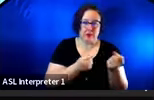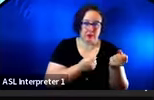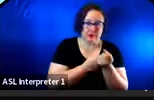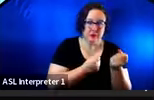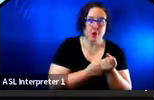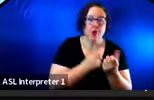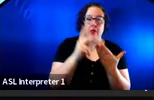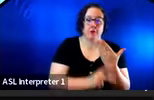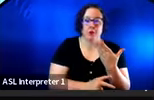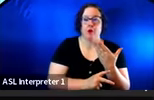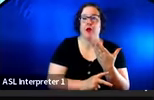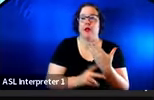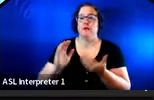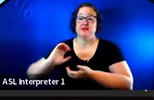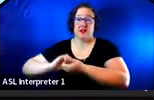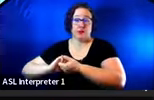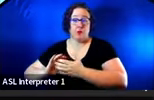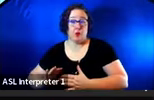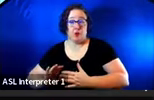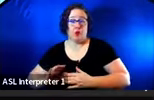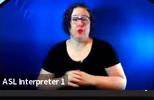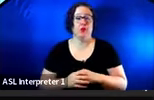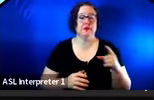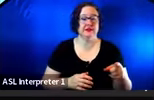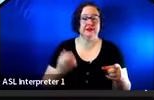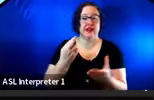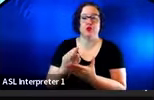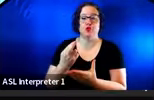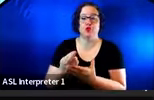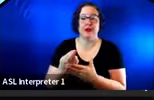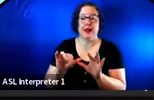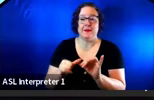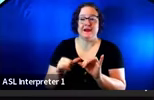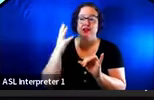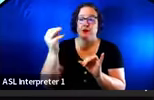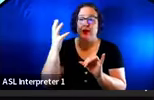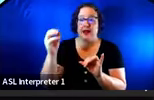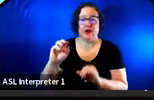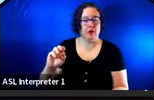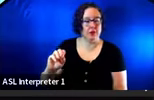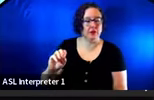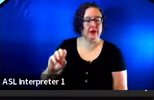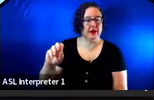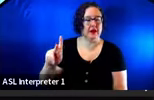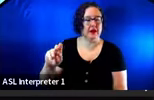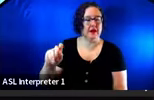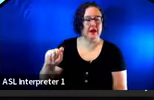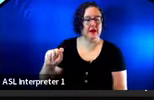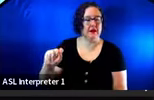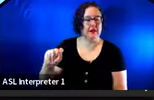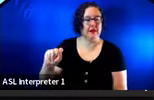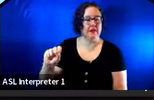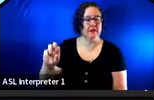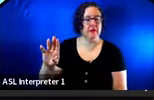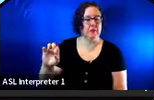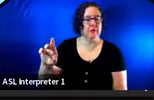partners. So this is a rehab engineer out in Pittsburgh, Stephanie, where we're